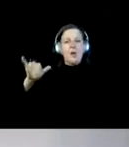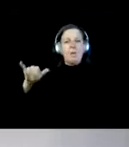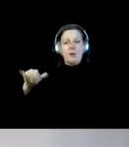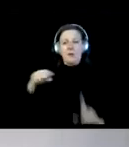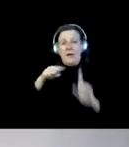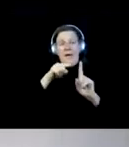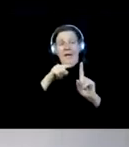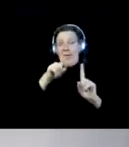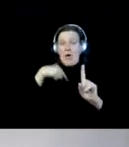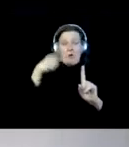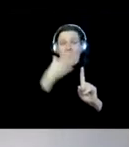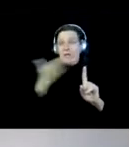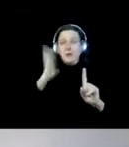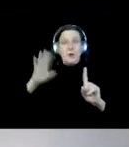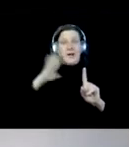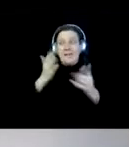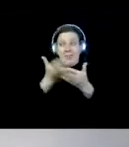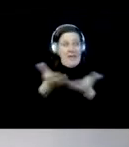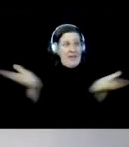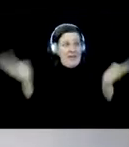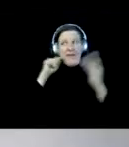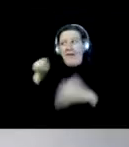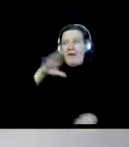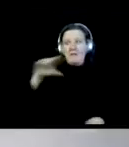company made it, and just felt like a kind of